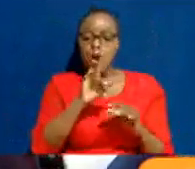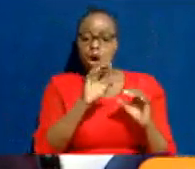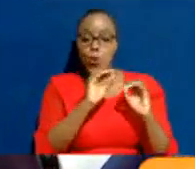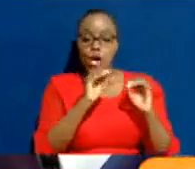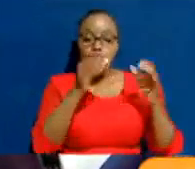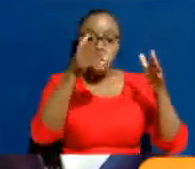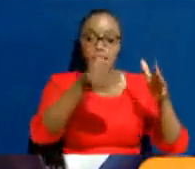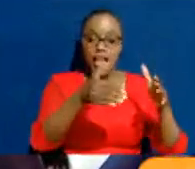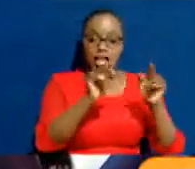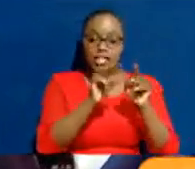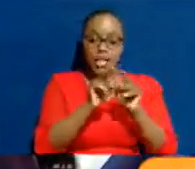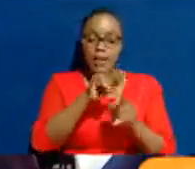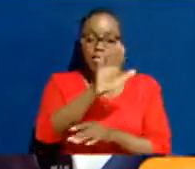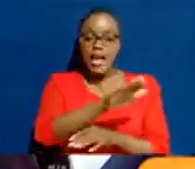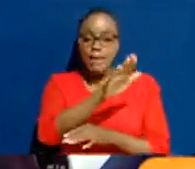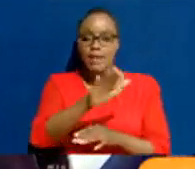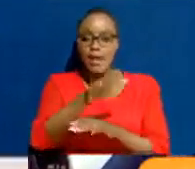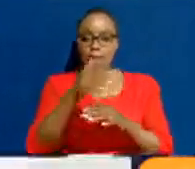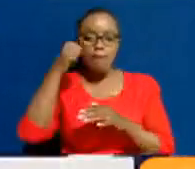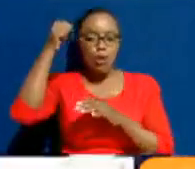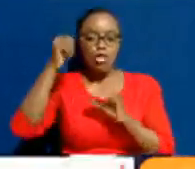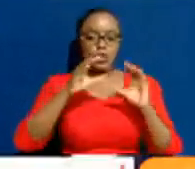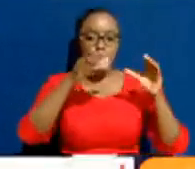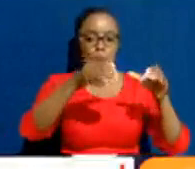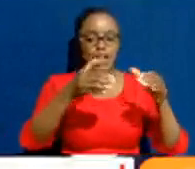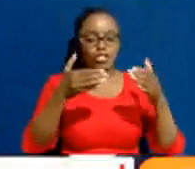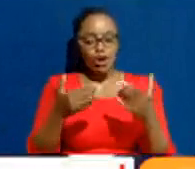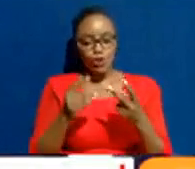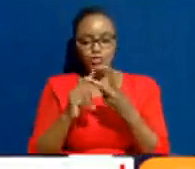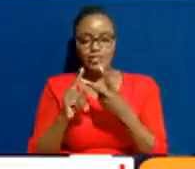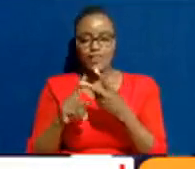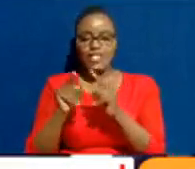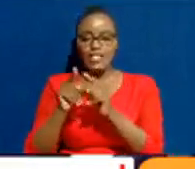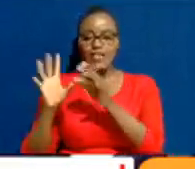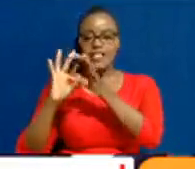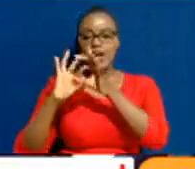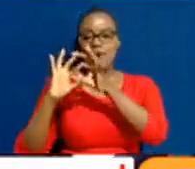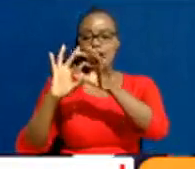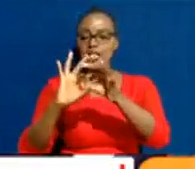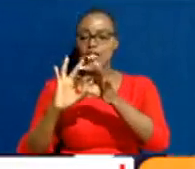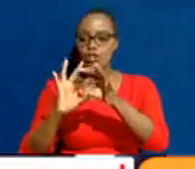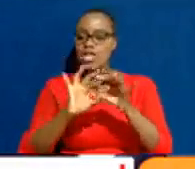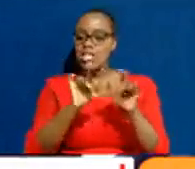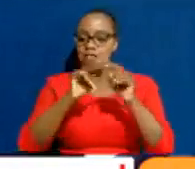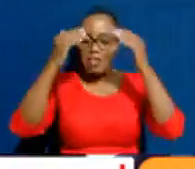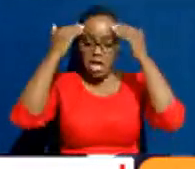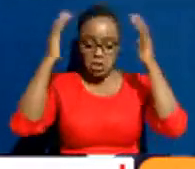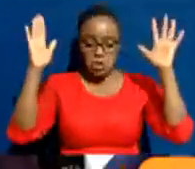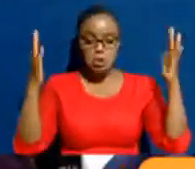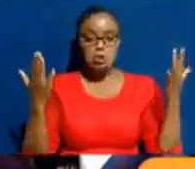they exist as a parliamentary political party or as a coalition. They also don't know.